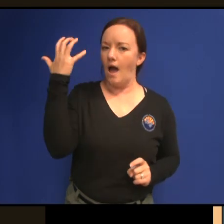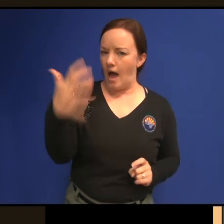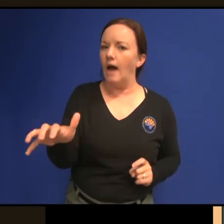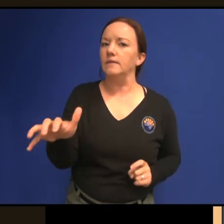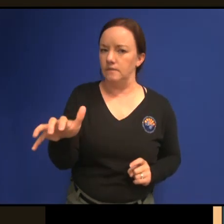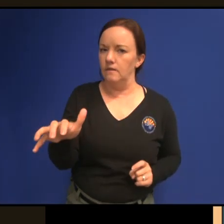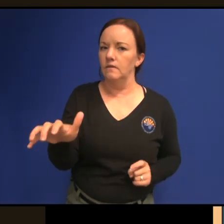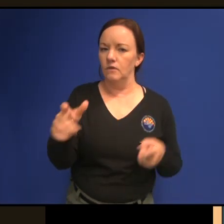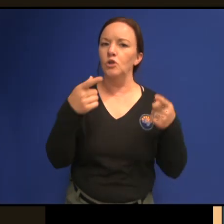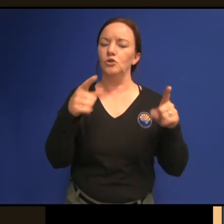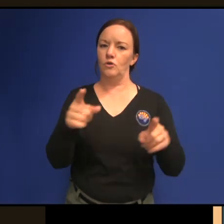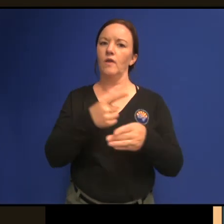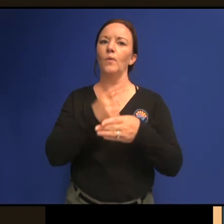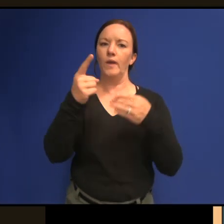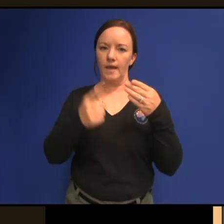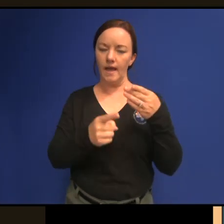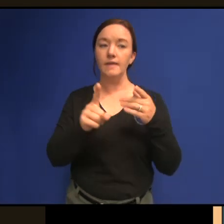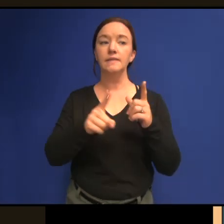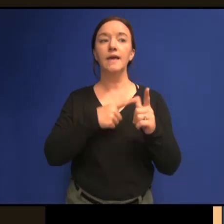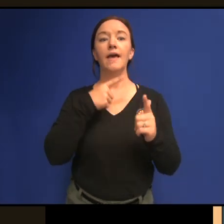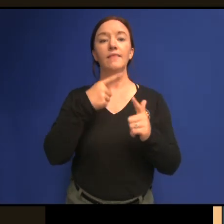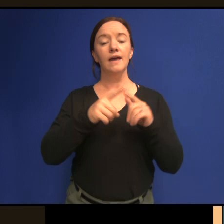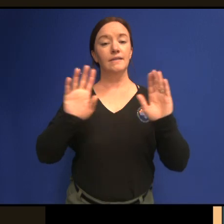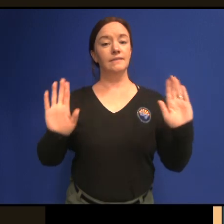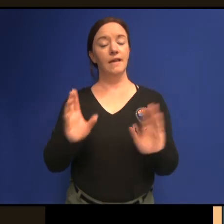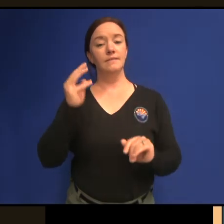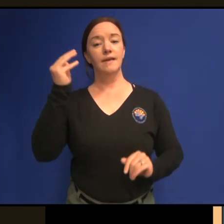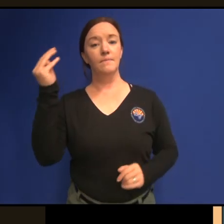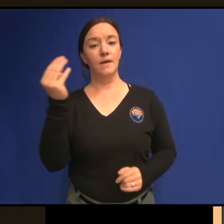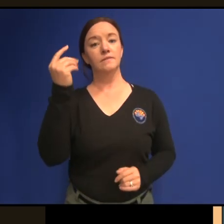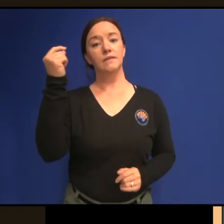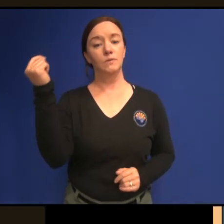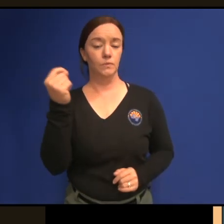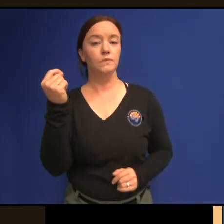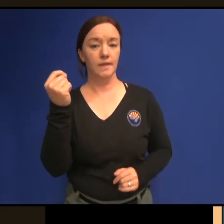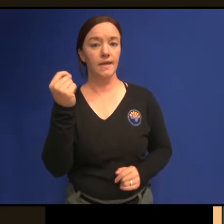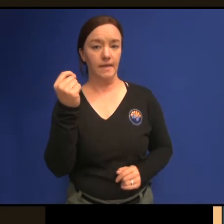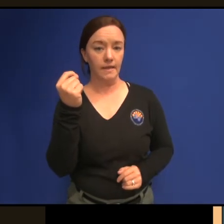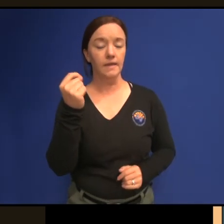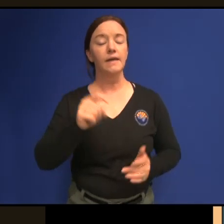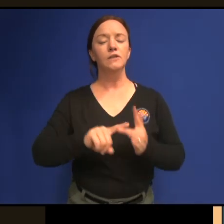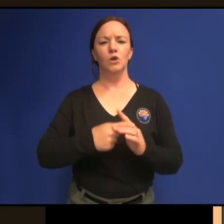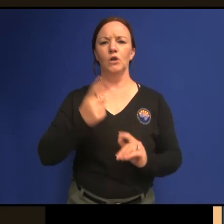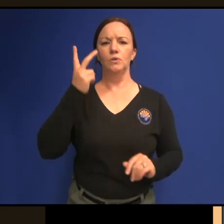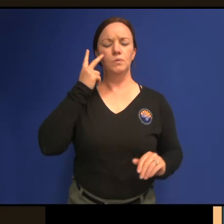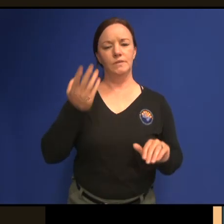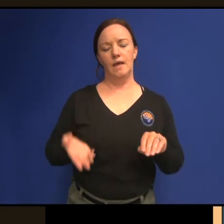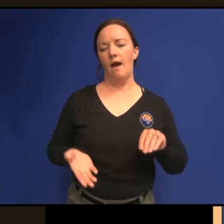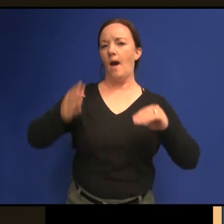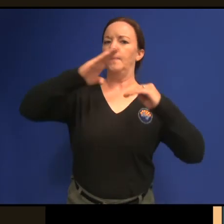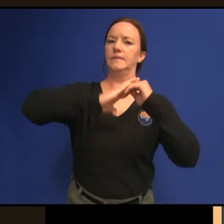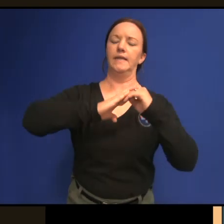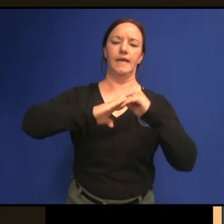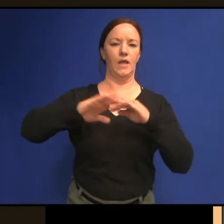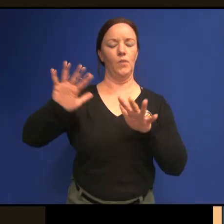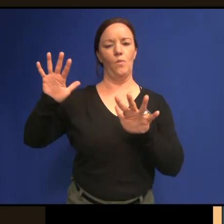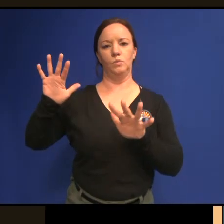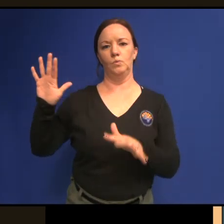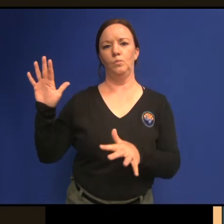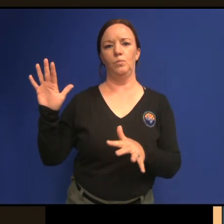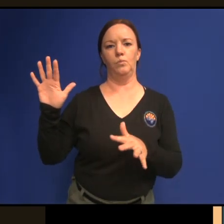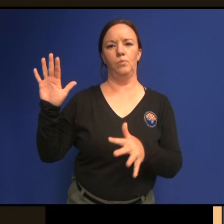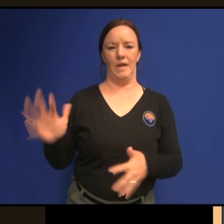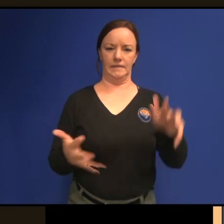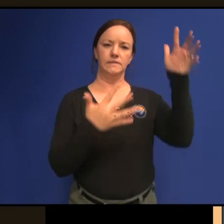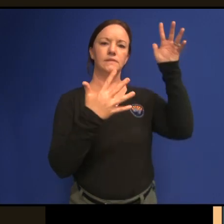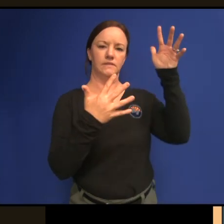the weekend. And then when we get into Sunday, Monday, Tuesday, really starting to see an uptick in those southwesterly winds that really